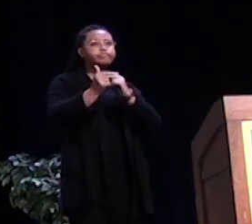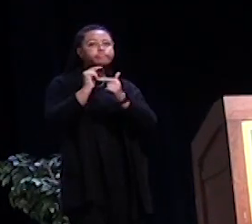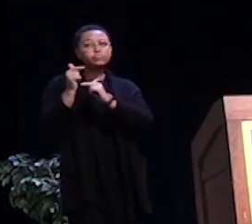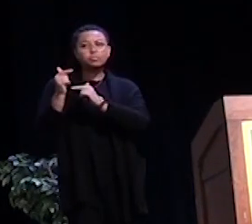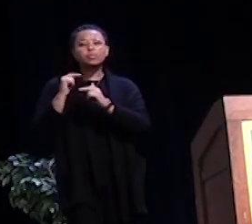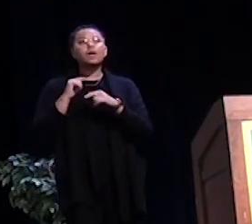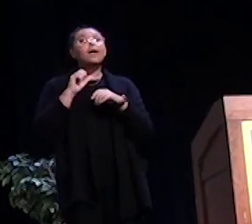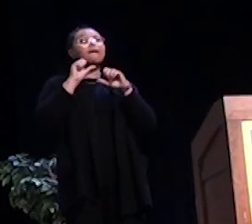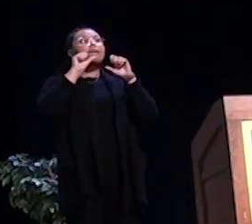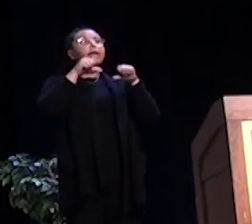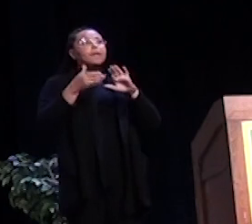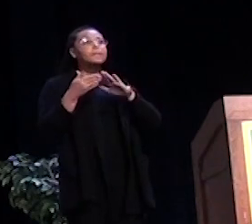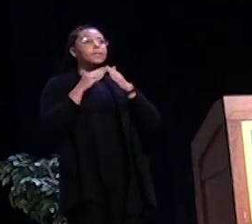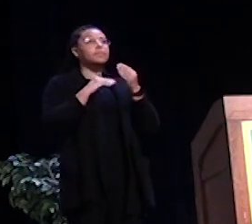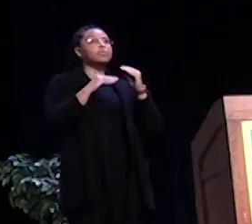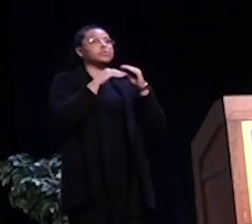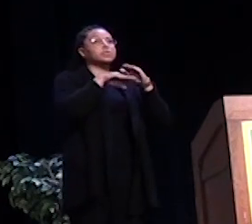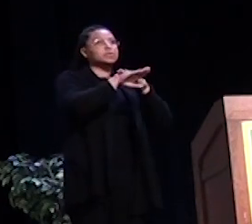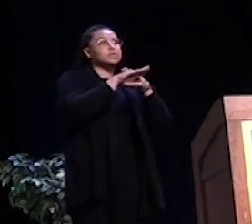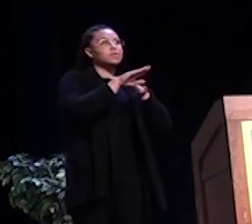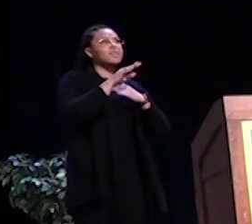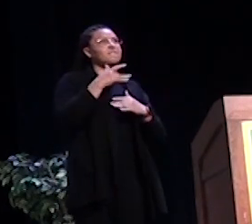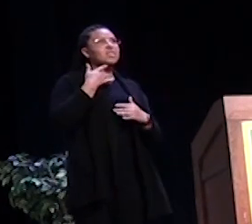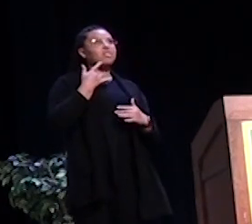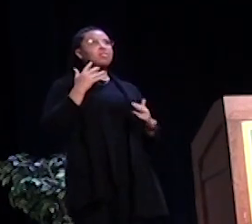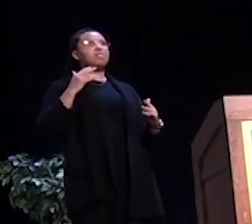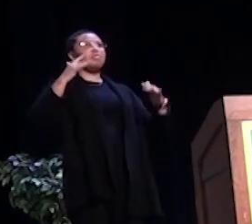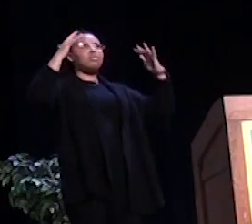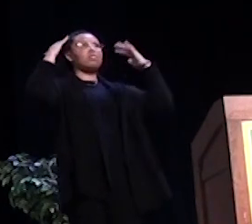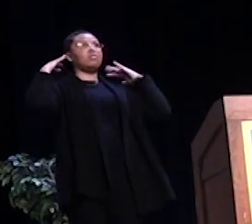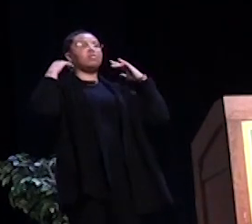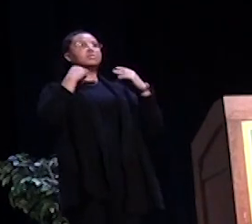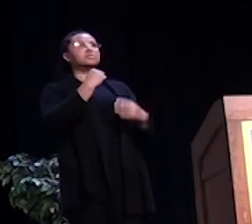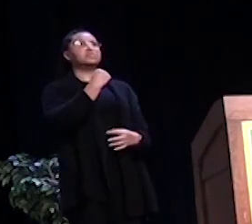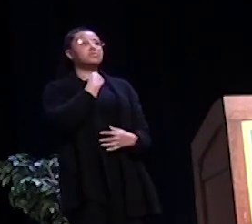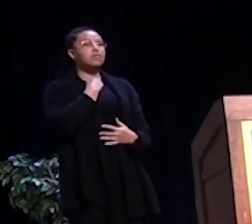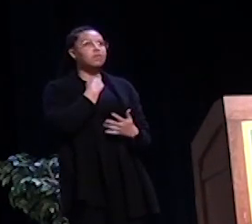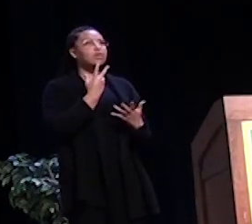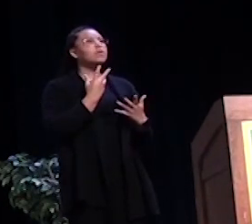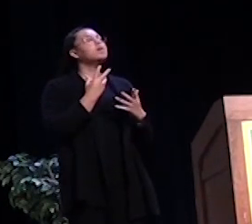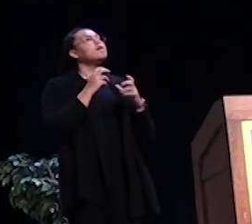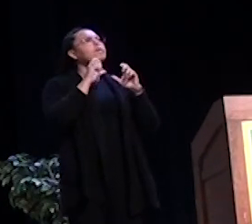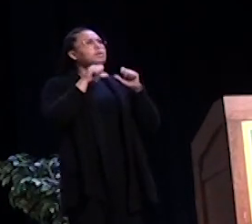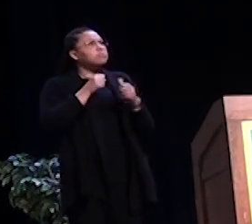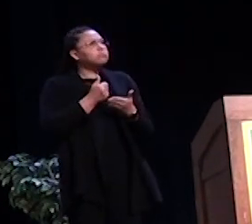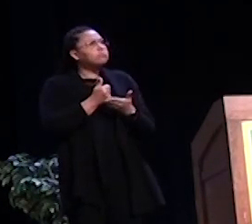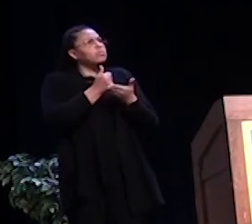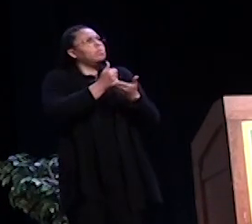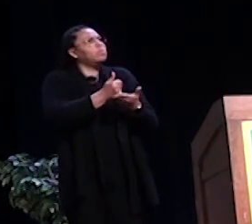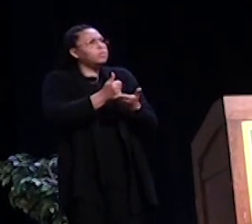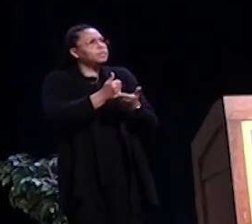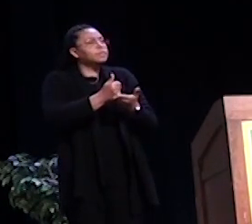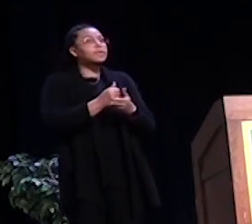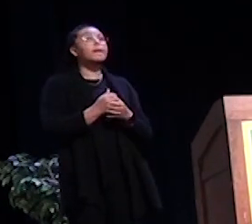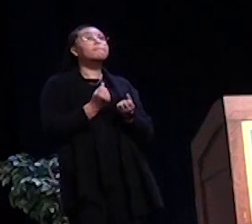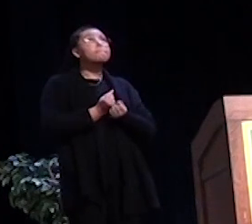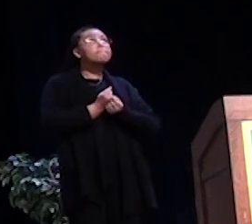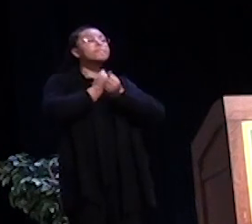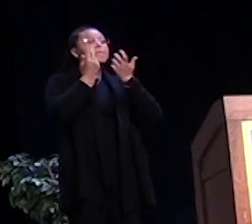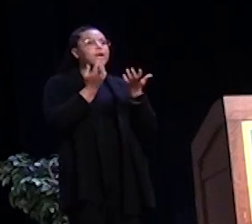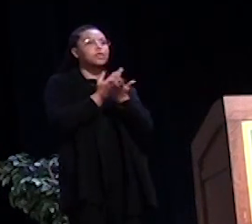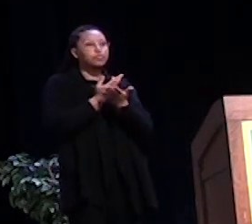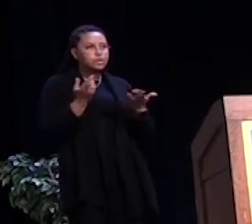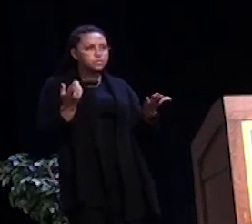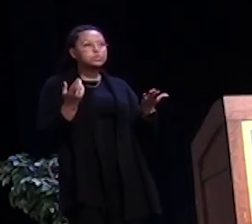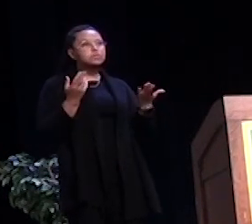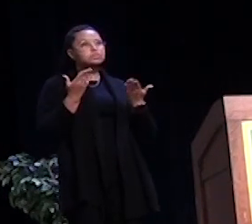we can do things for ourselves. It could be overwhelming, it can seem fun a lot. There's a lot of things that we can individually do. There are so many great resources out